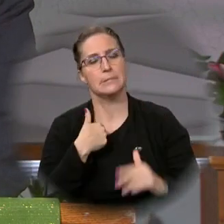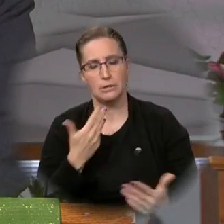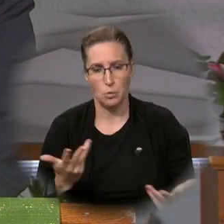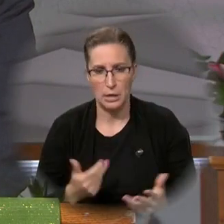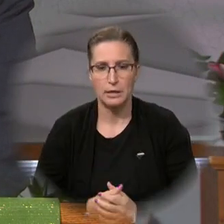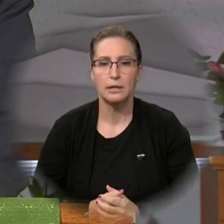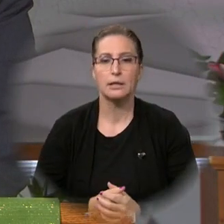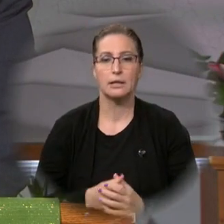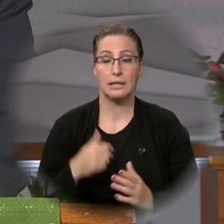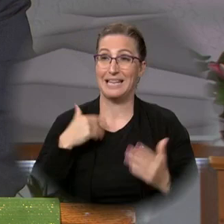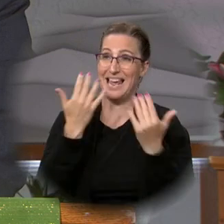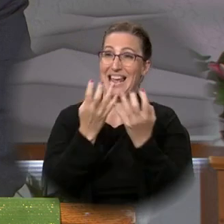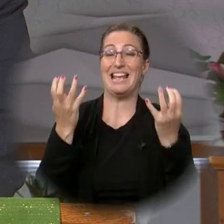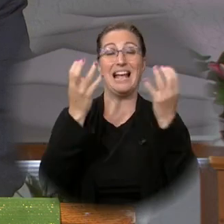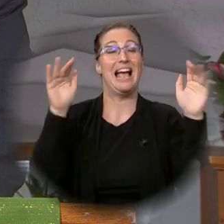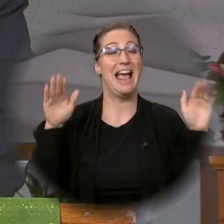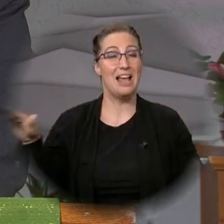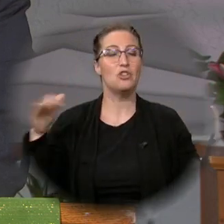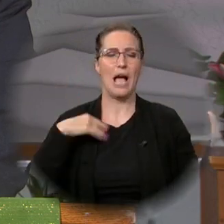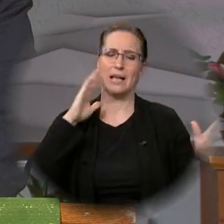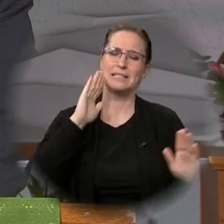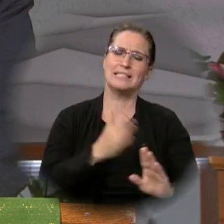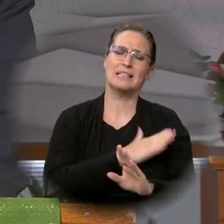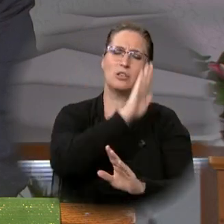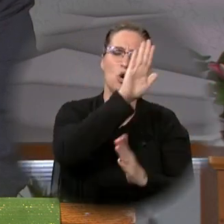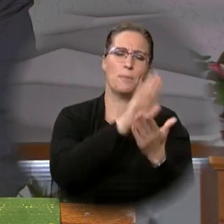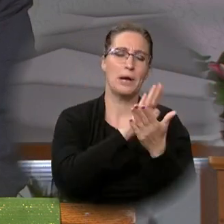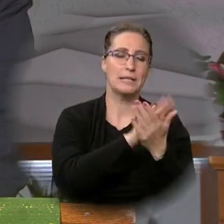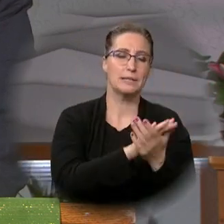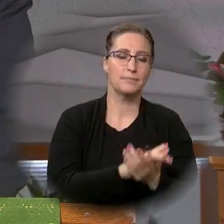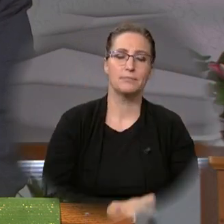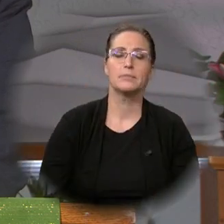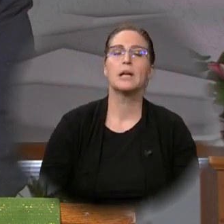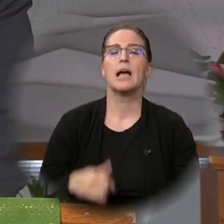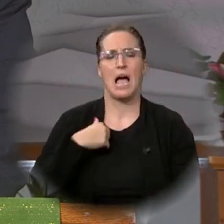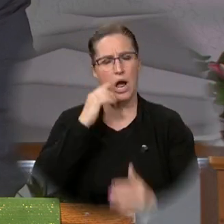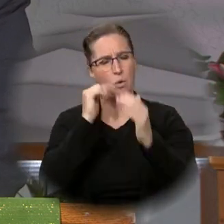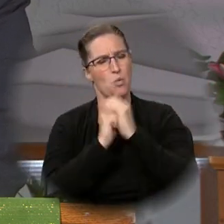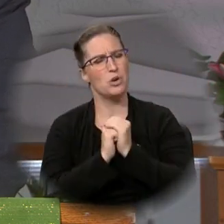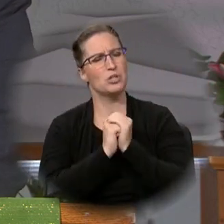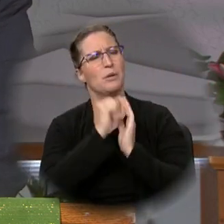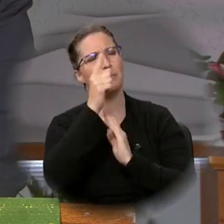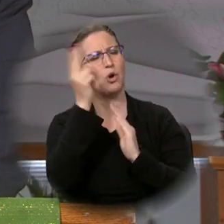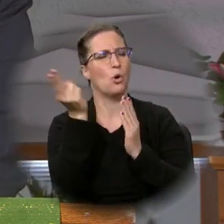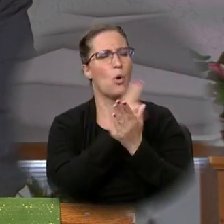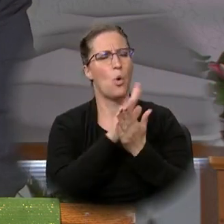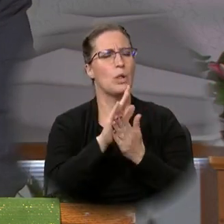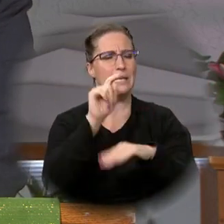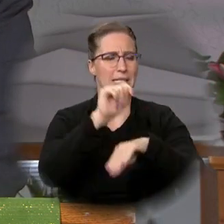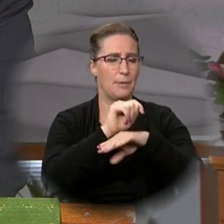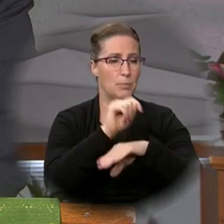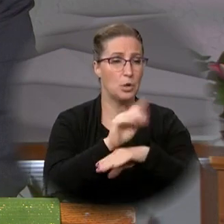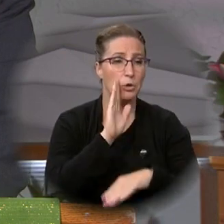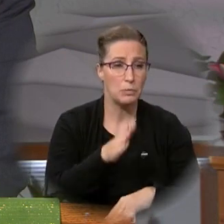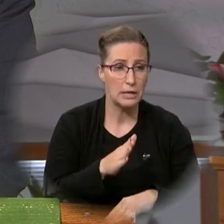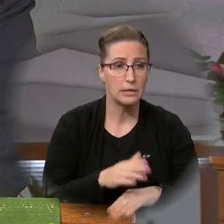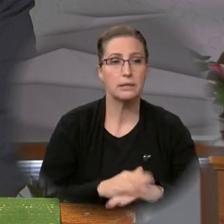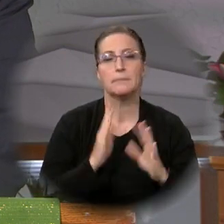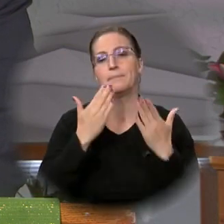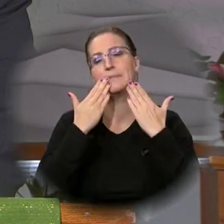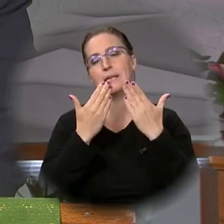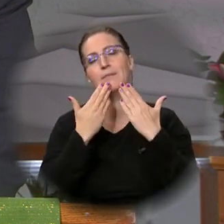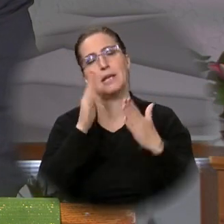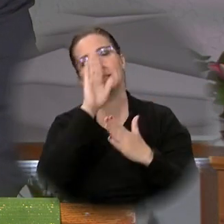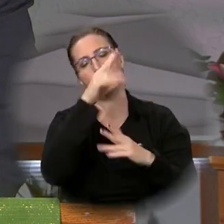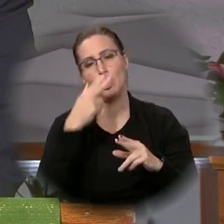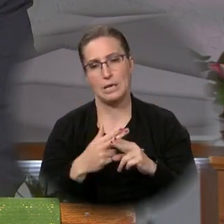the presence of the angels, I will sing your praise. I will worship at your holy temple and give thanks to your